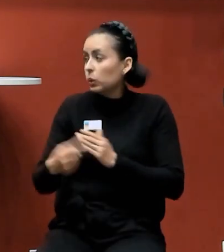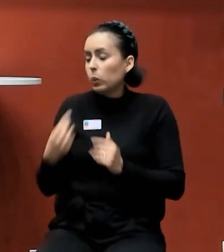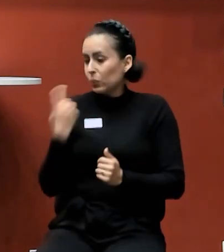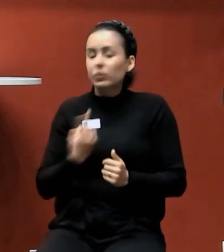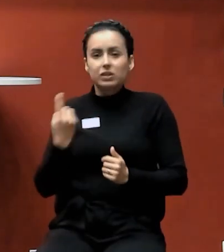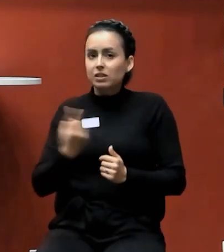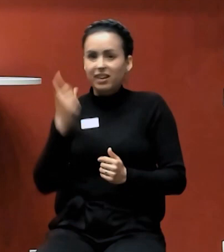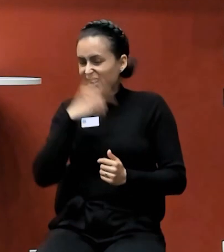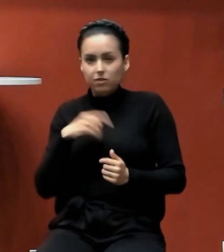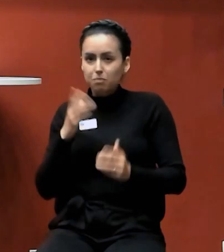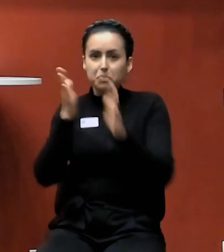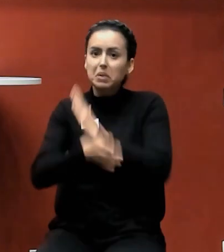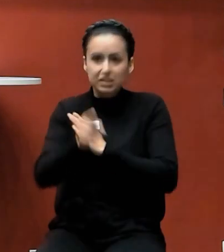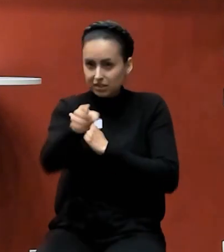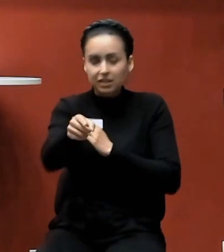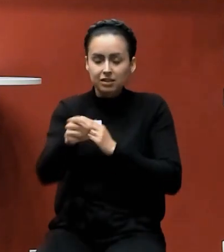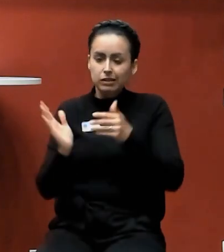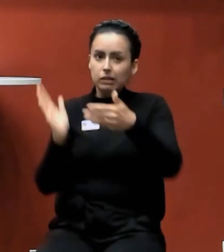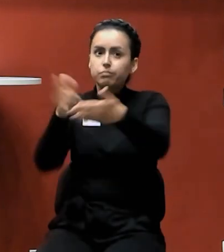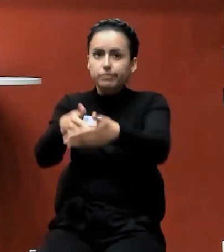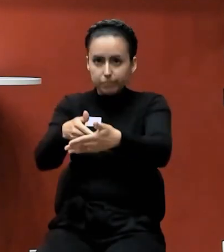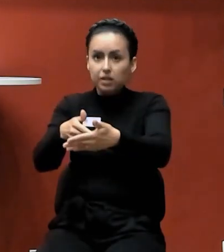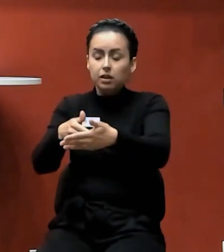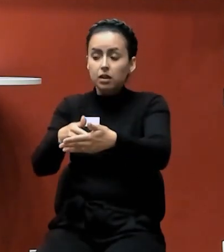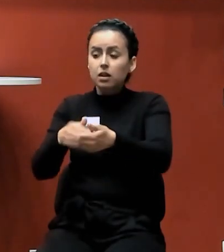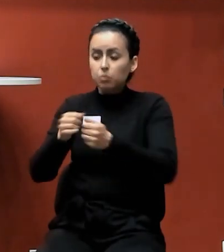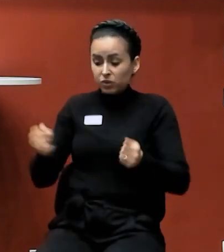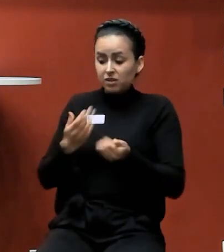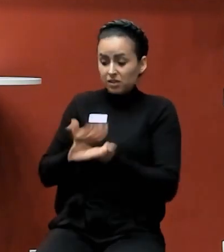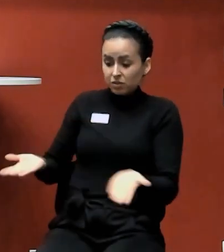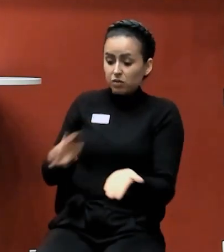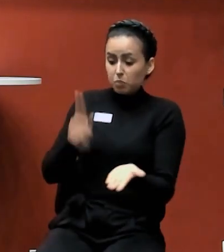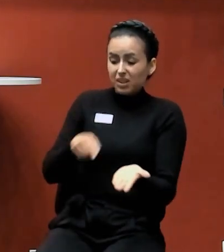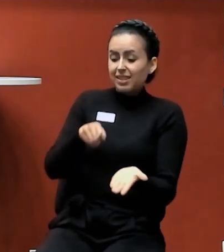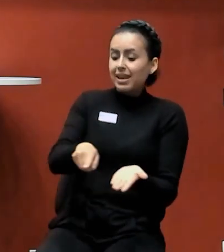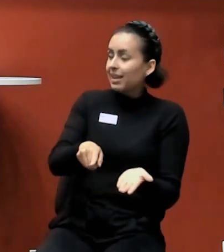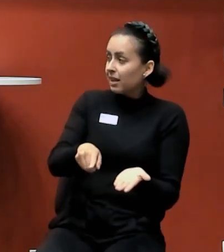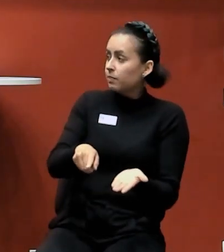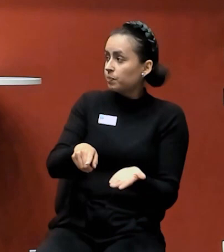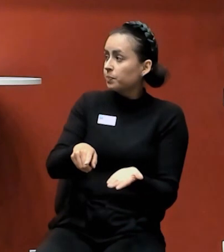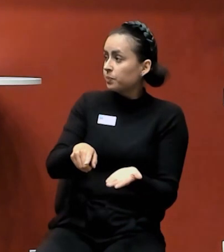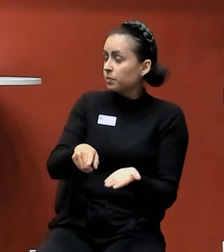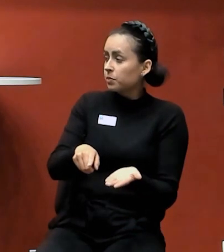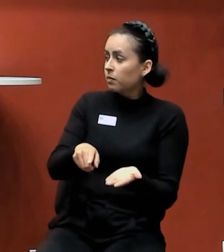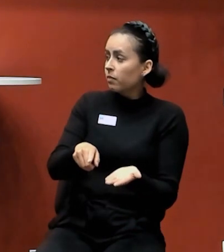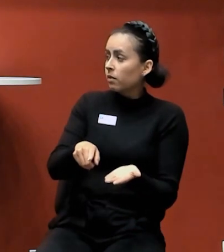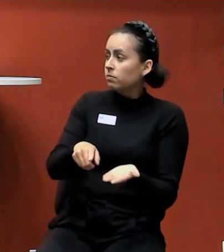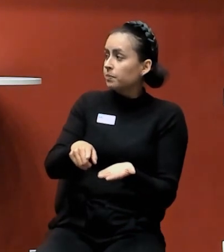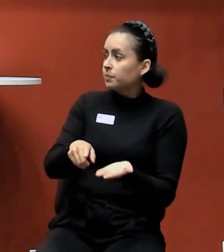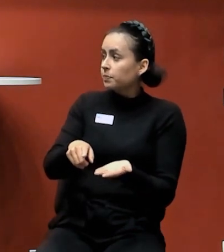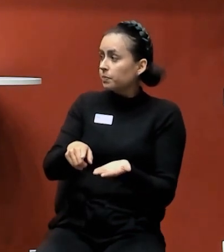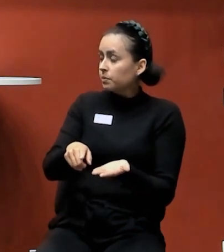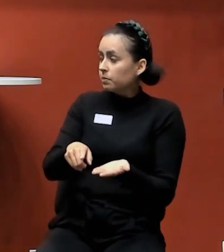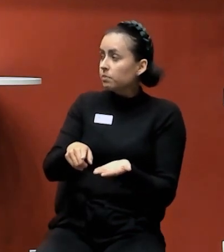by yourself. So the performance took place there. The performance could have much